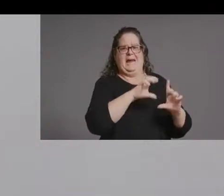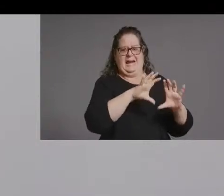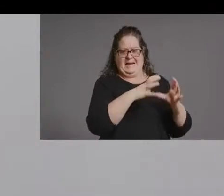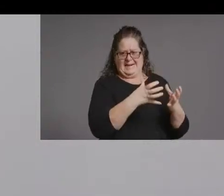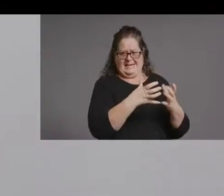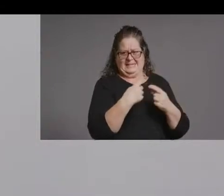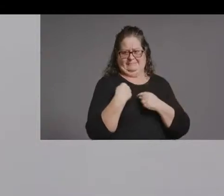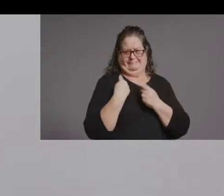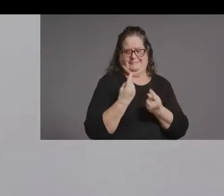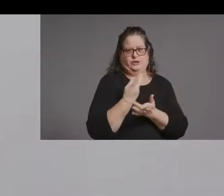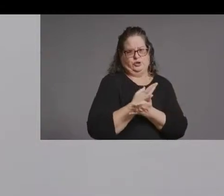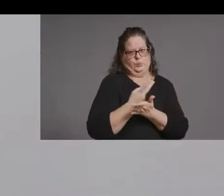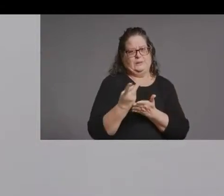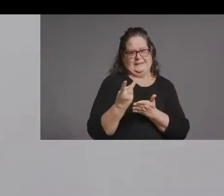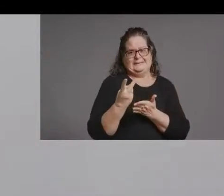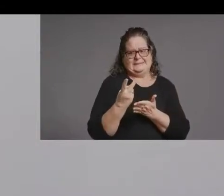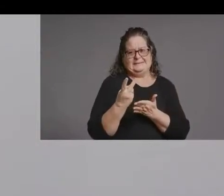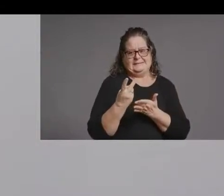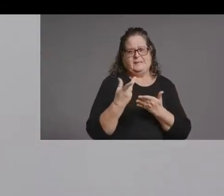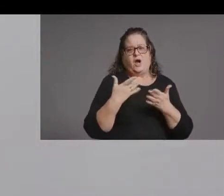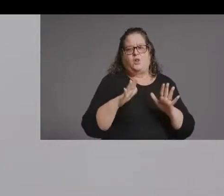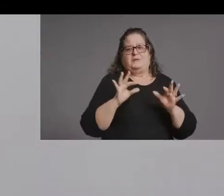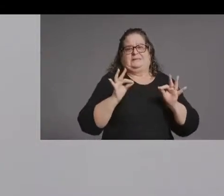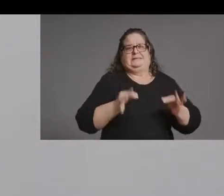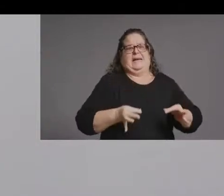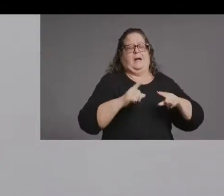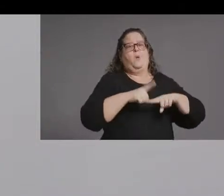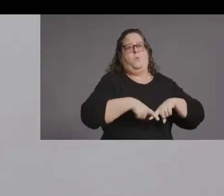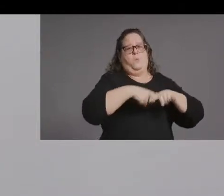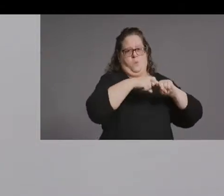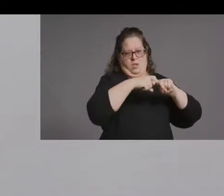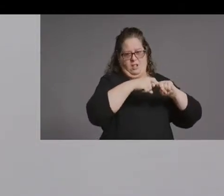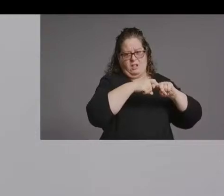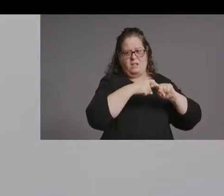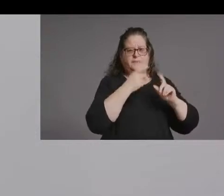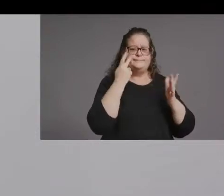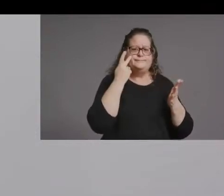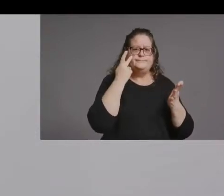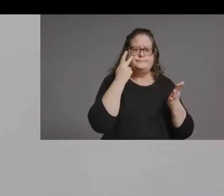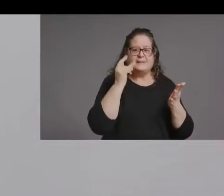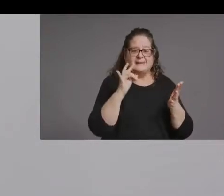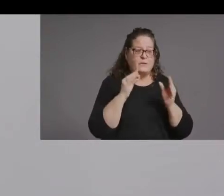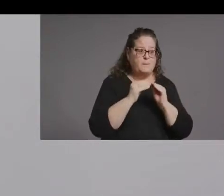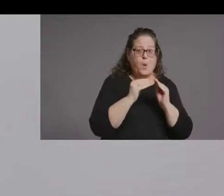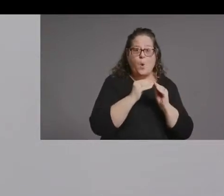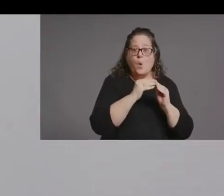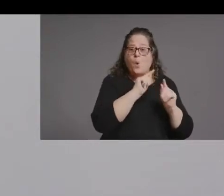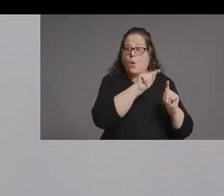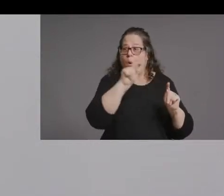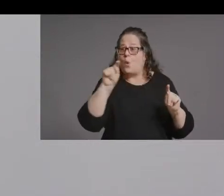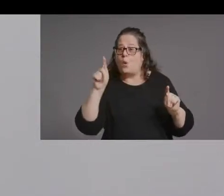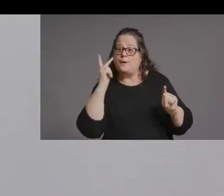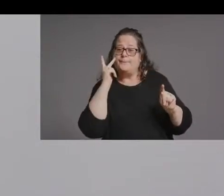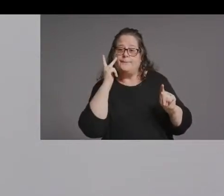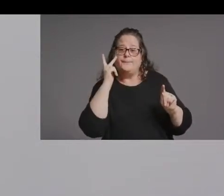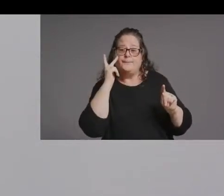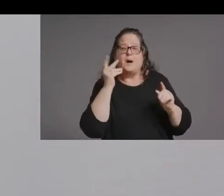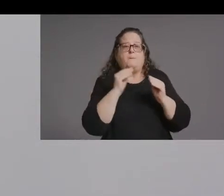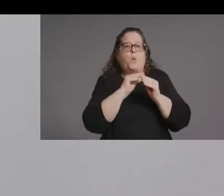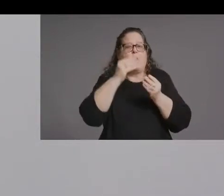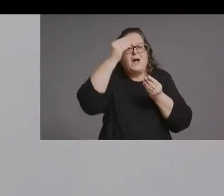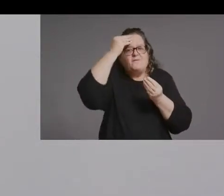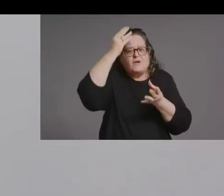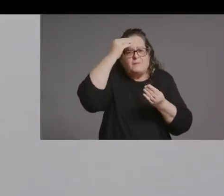pause, see if any more cases occur so that they can get more data to make clearer recommendations. But you're right,